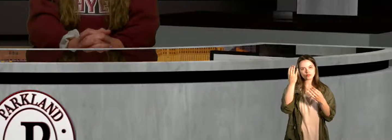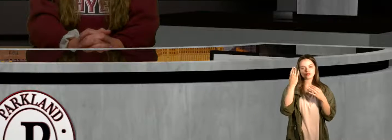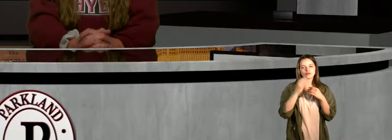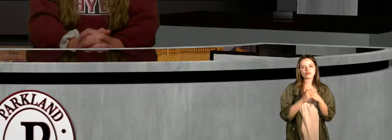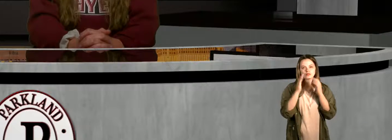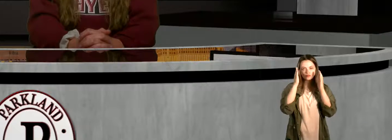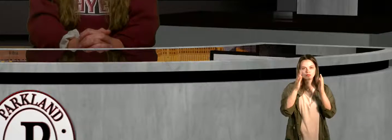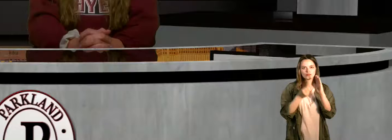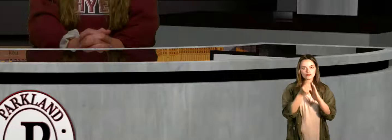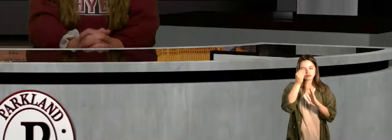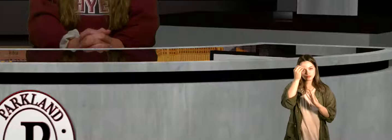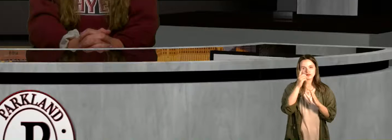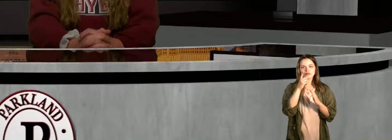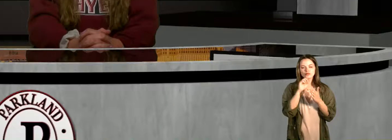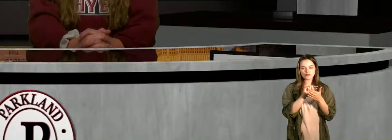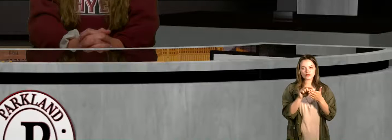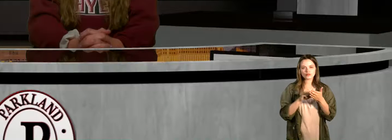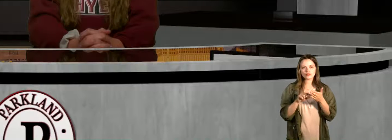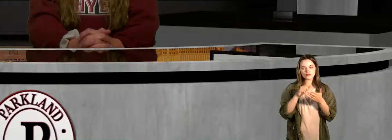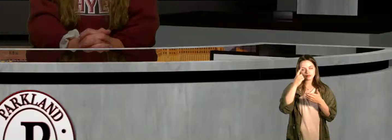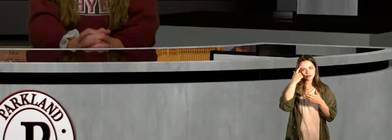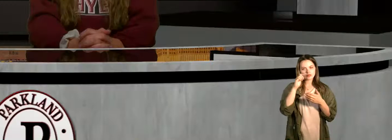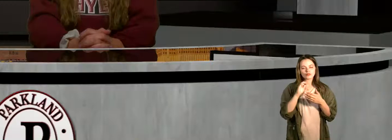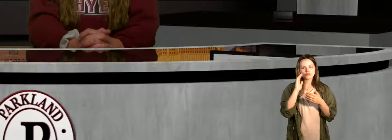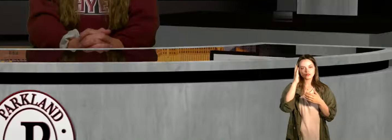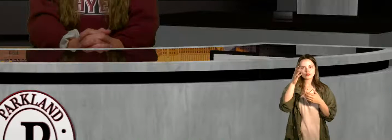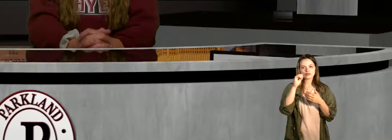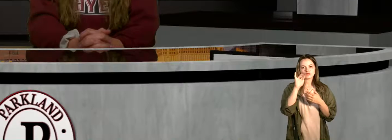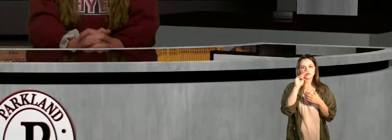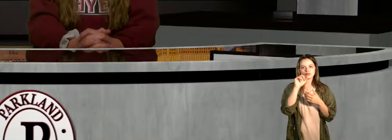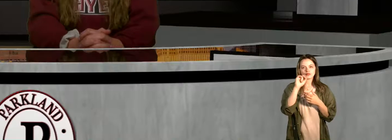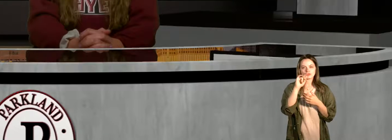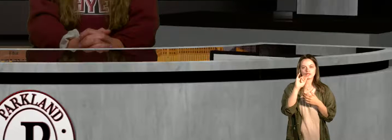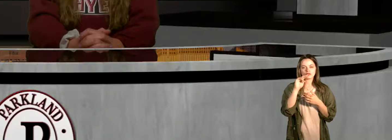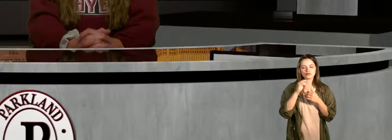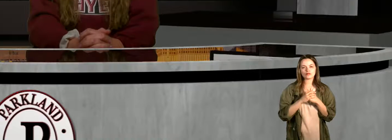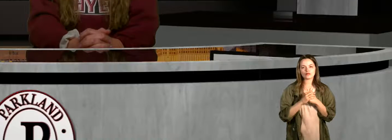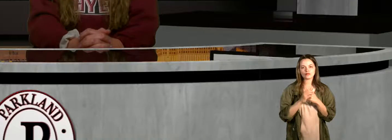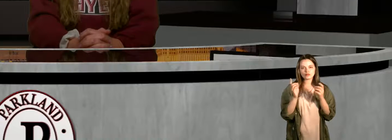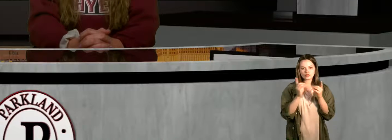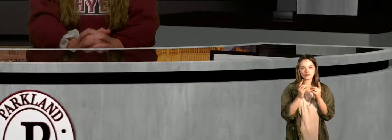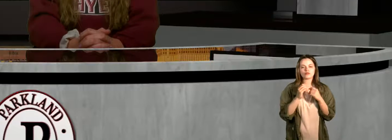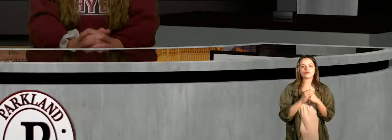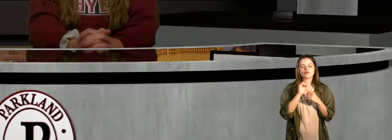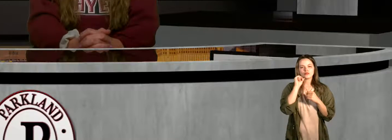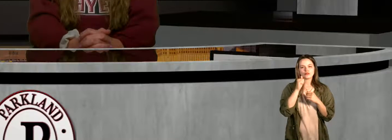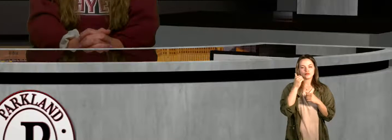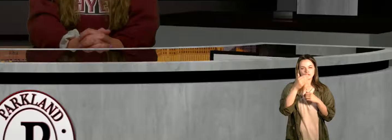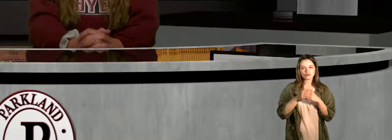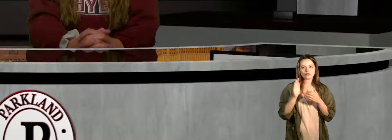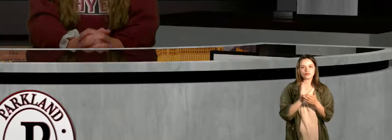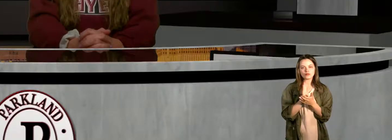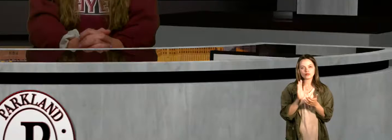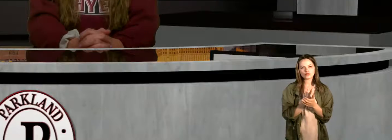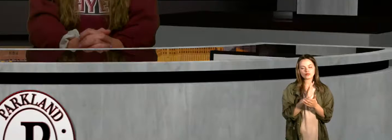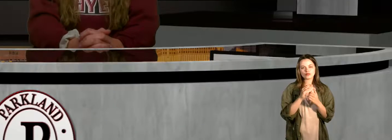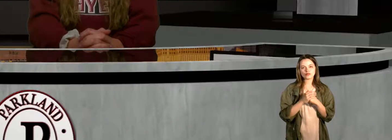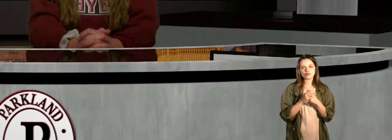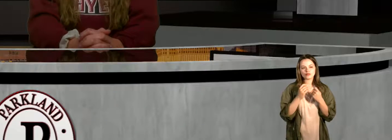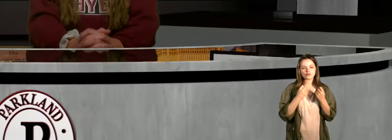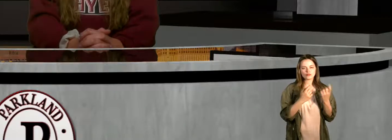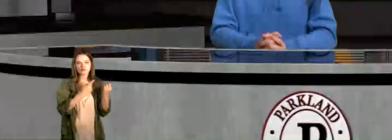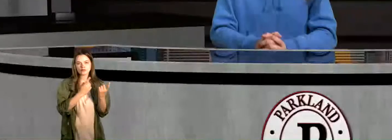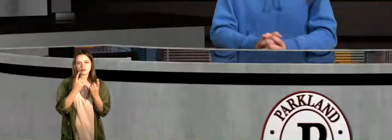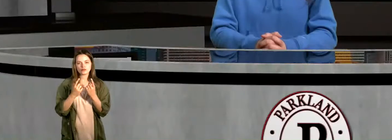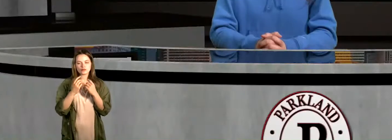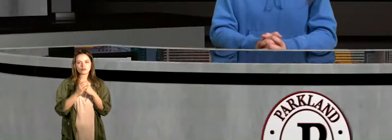attention all students who signed up to participate in future Einsteins. There will be a brief organizational meeting tomorrow after school. Please make an effort to